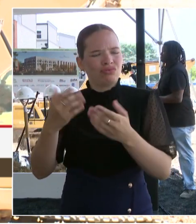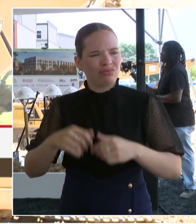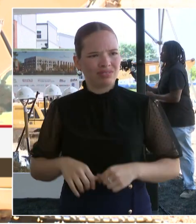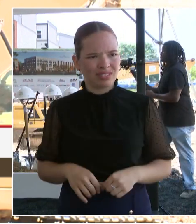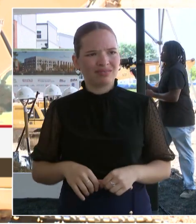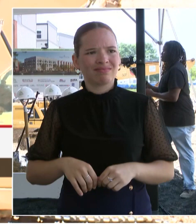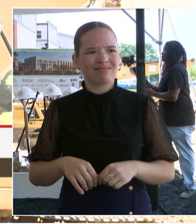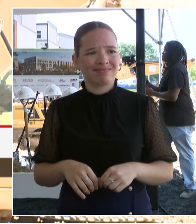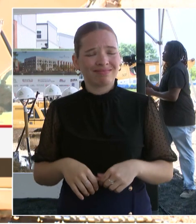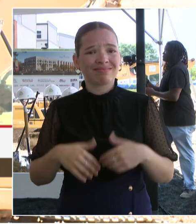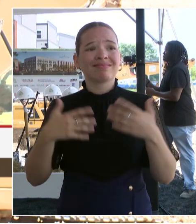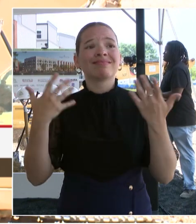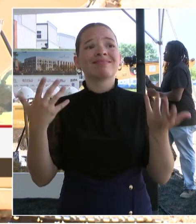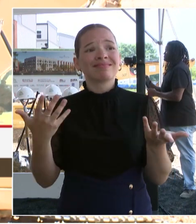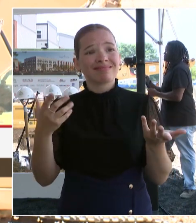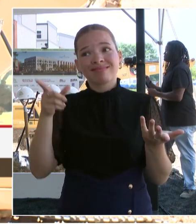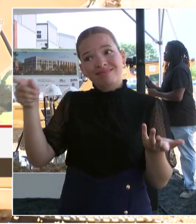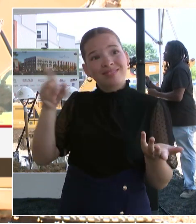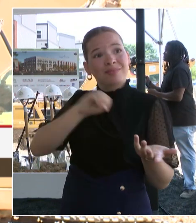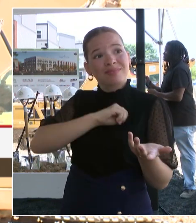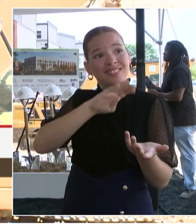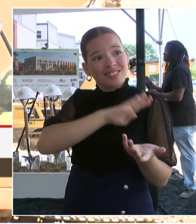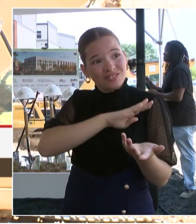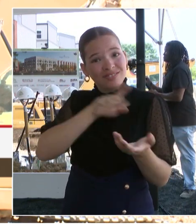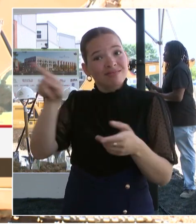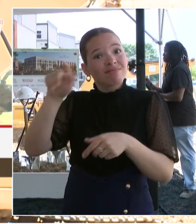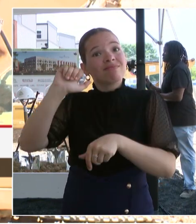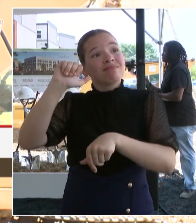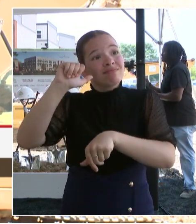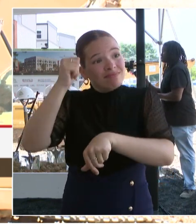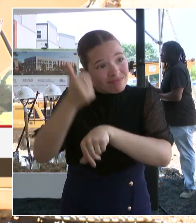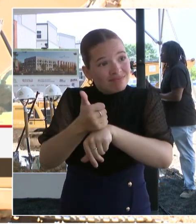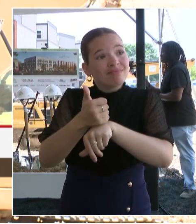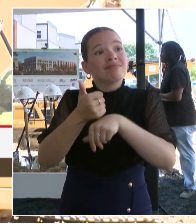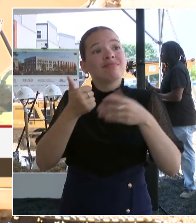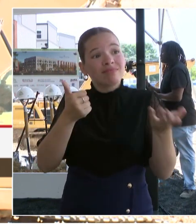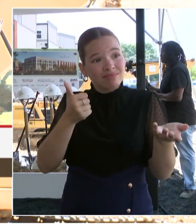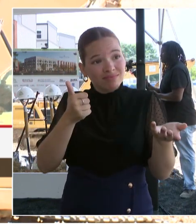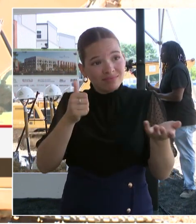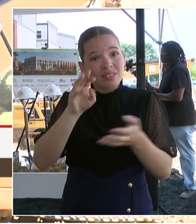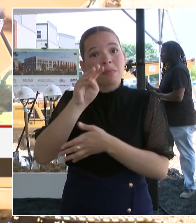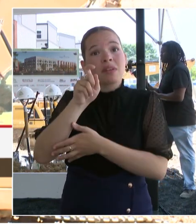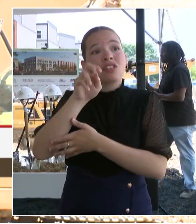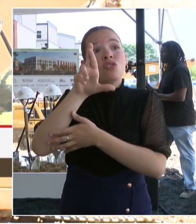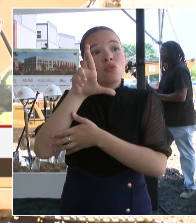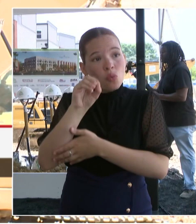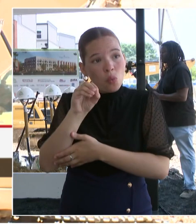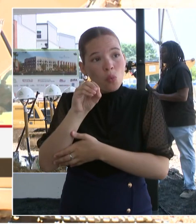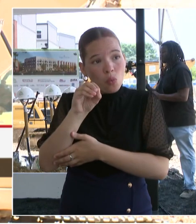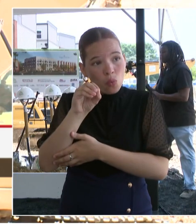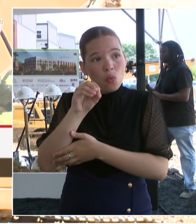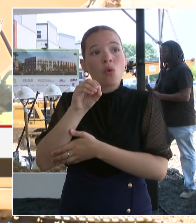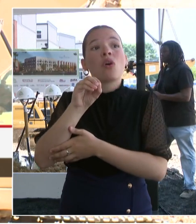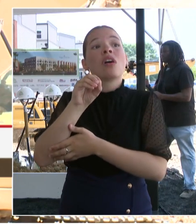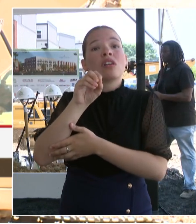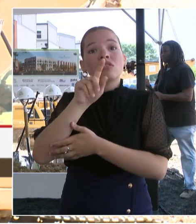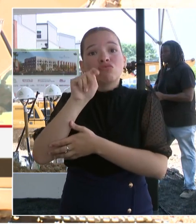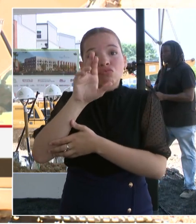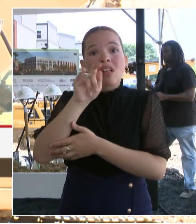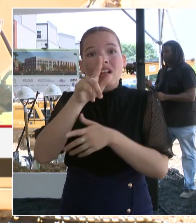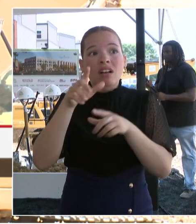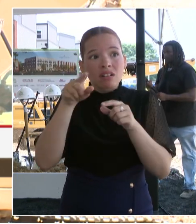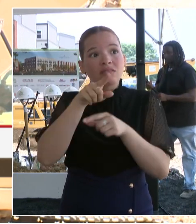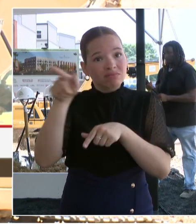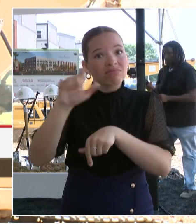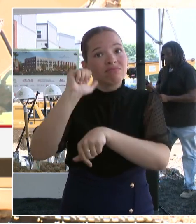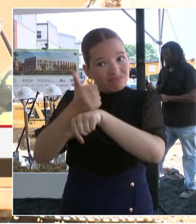Trail, and while they finished in Ward 5, the work has just begun in Ward 4, and it's going to go all the way to Tacoma. So when we talk about accessibility,